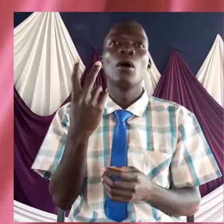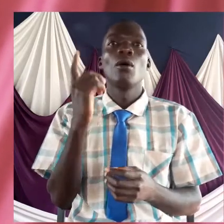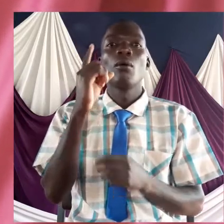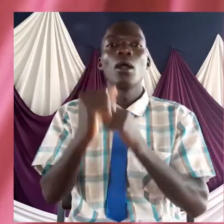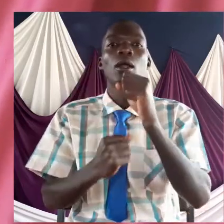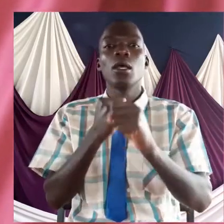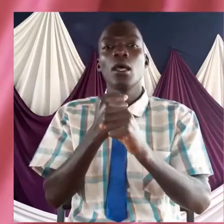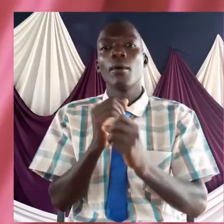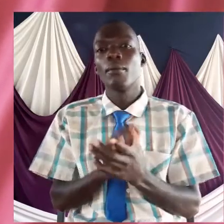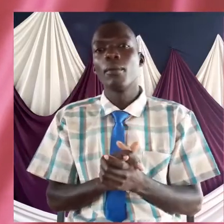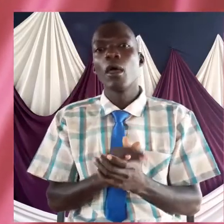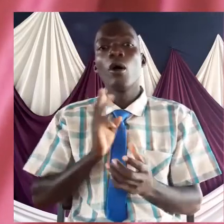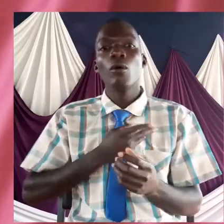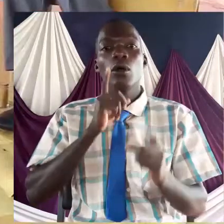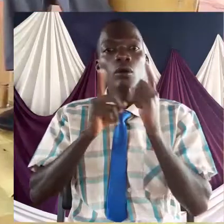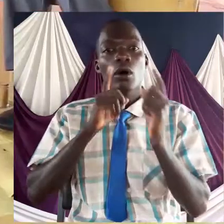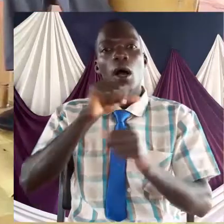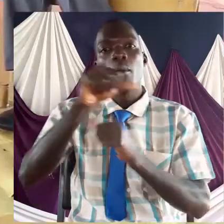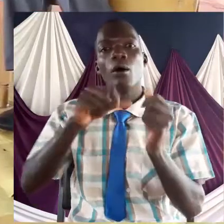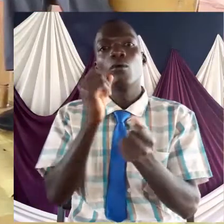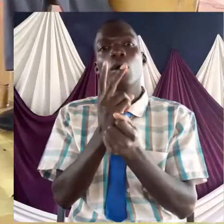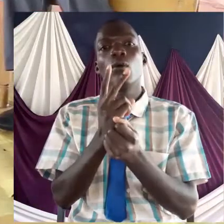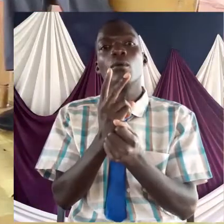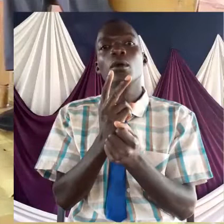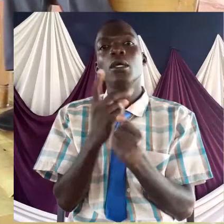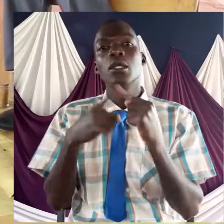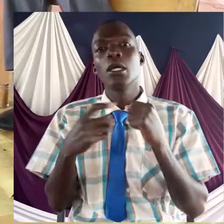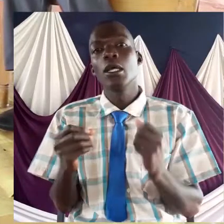1 year. So like when we talk about 1260